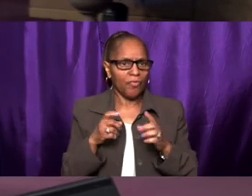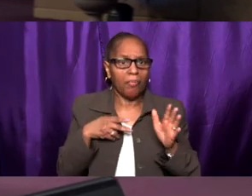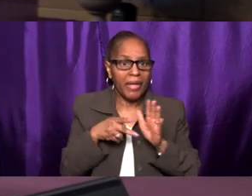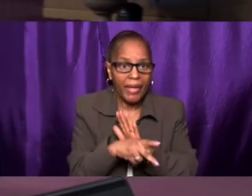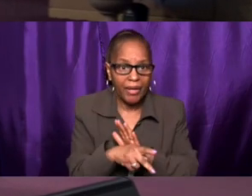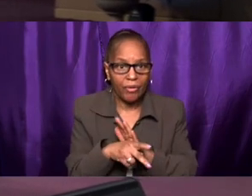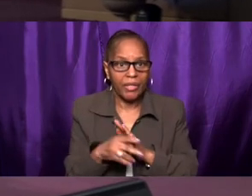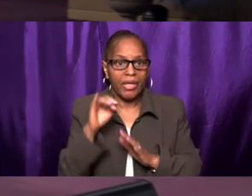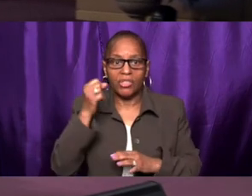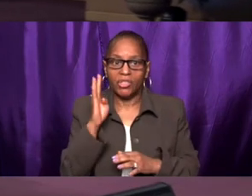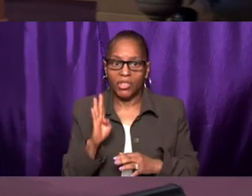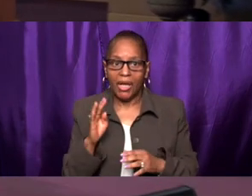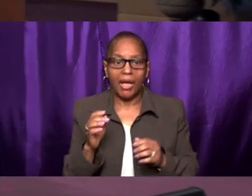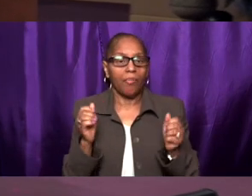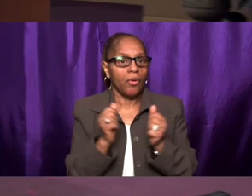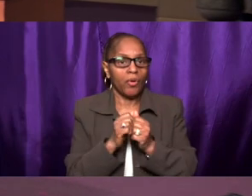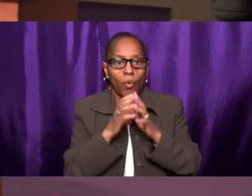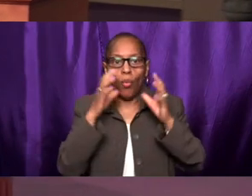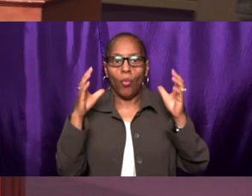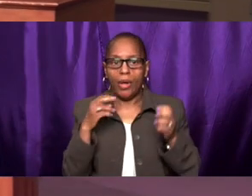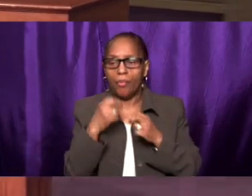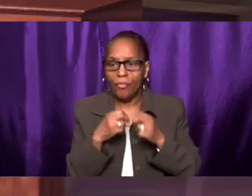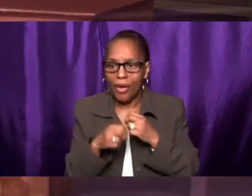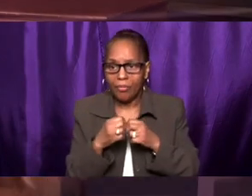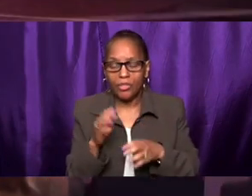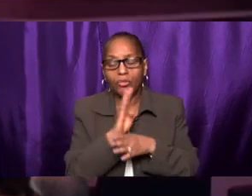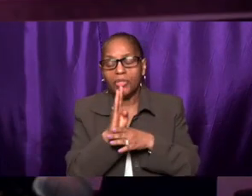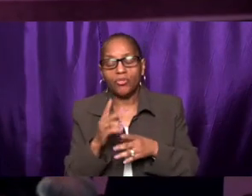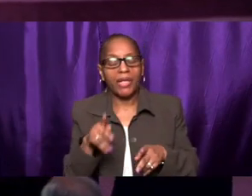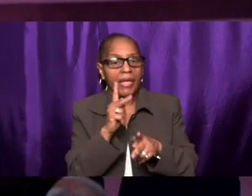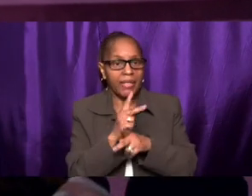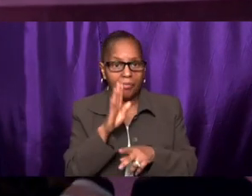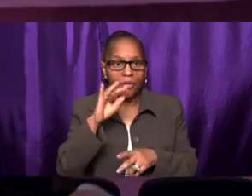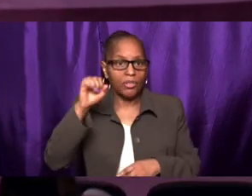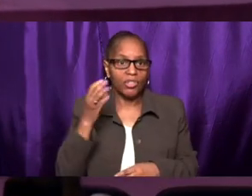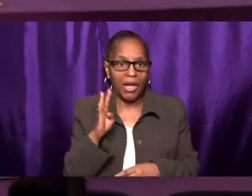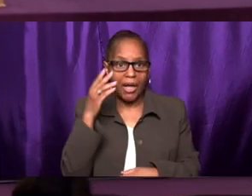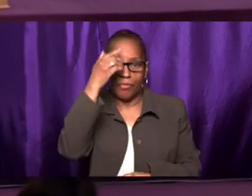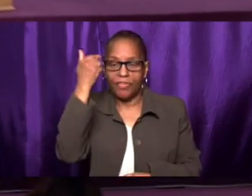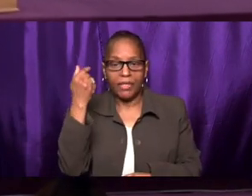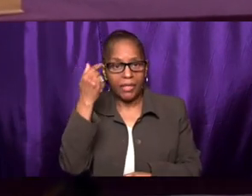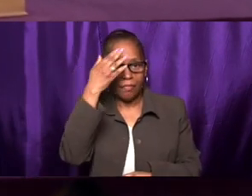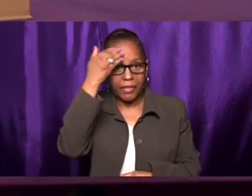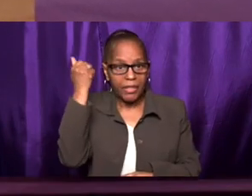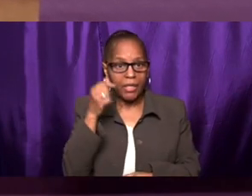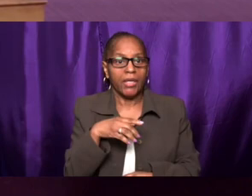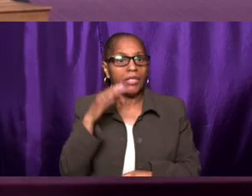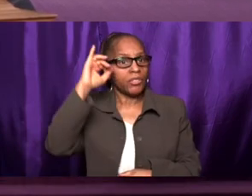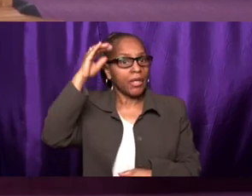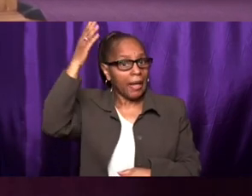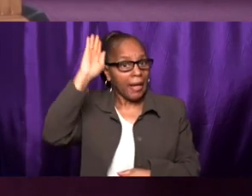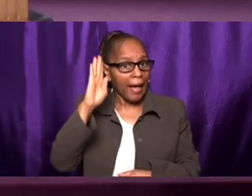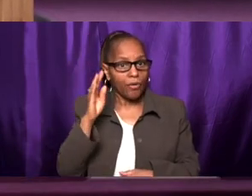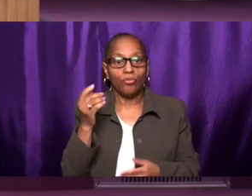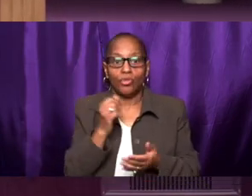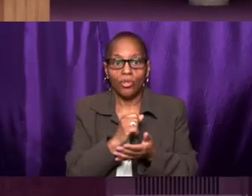afraid, because you so busy trying to keep security that you forget it's God who's your source, and you sitting there trying to